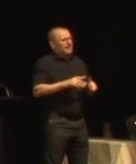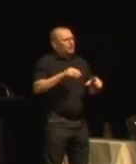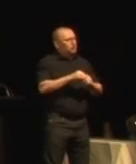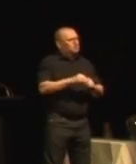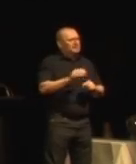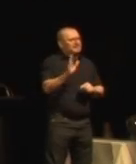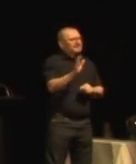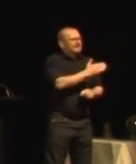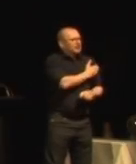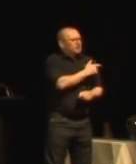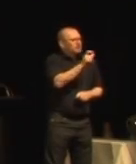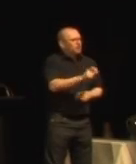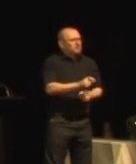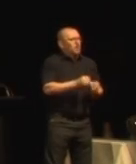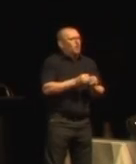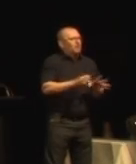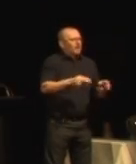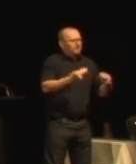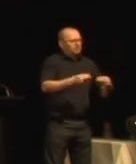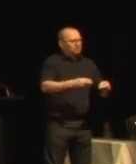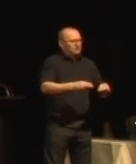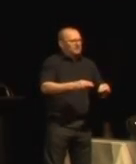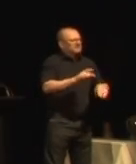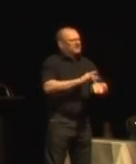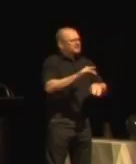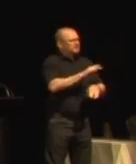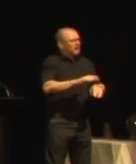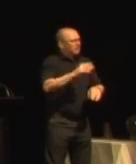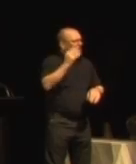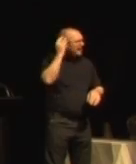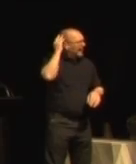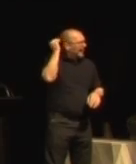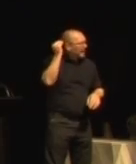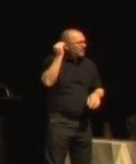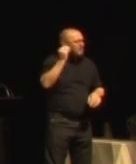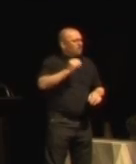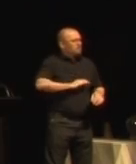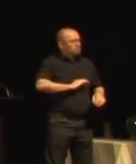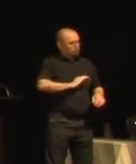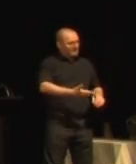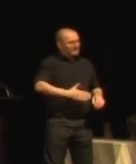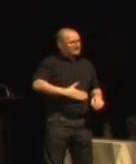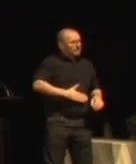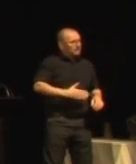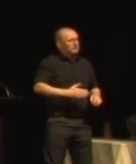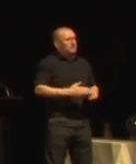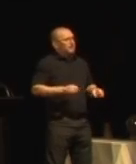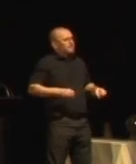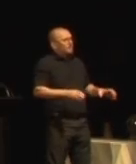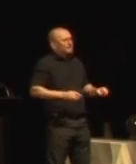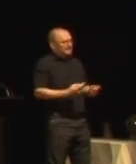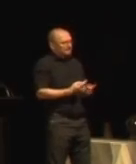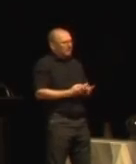permission, including sensitive areas such as their hair, pregnant stomach, mobility device, like a wheelchair or